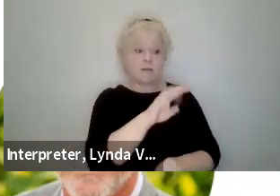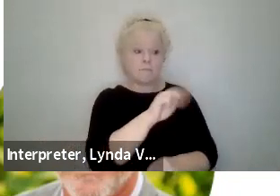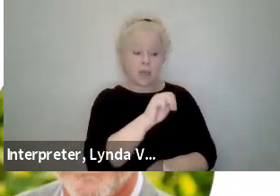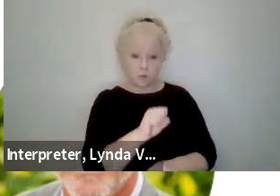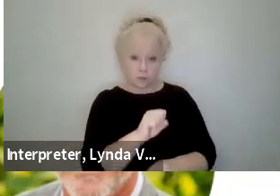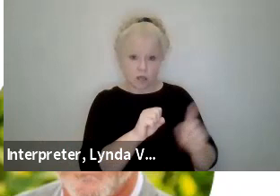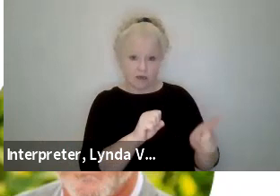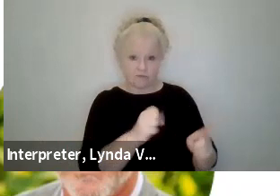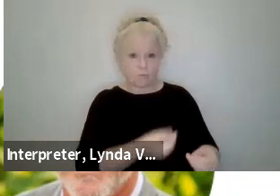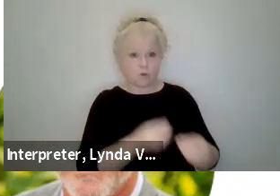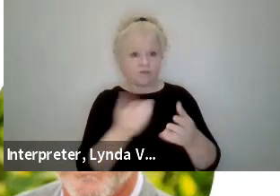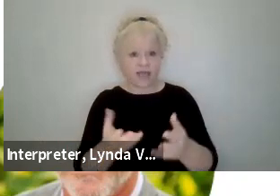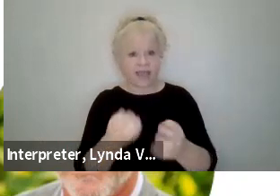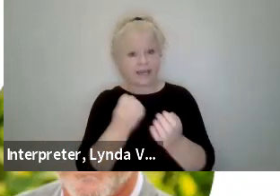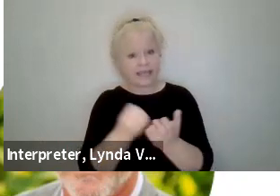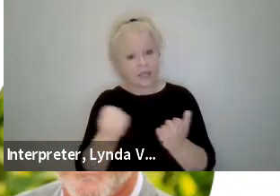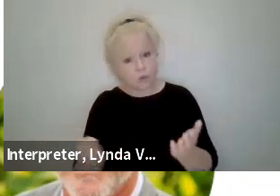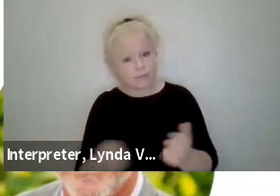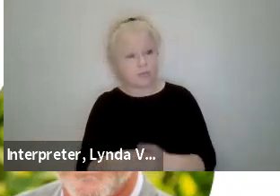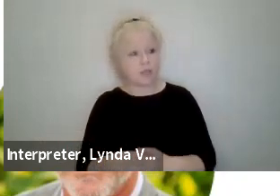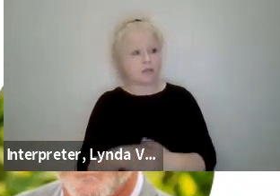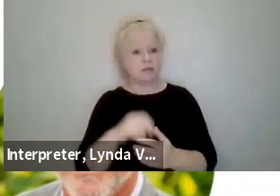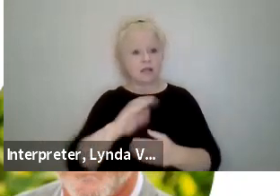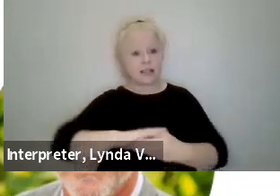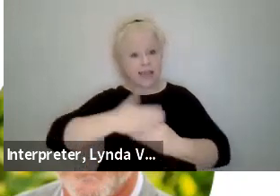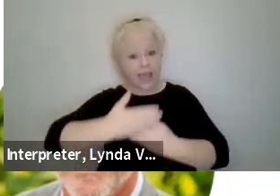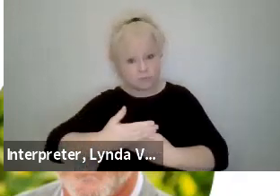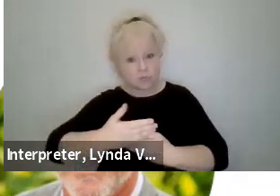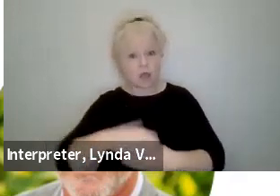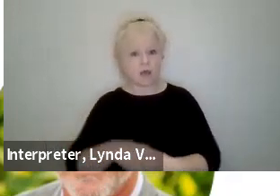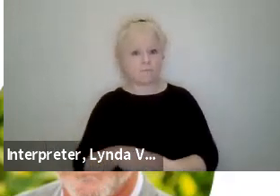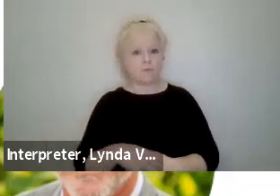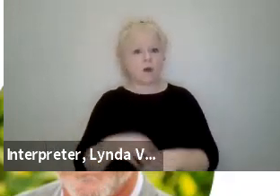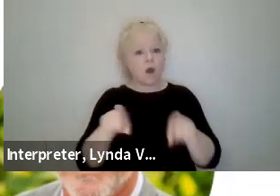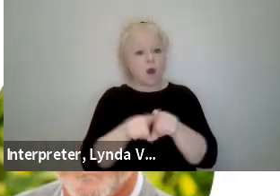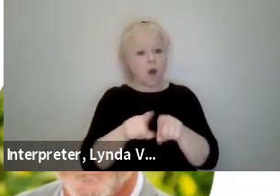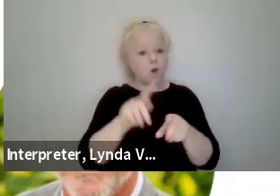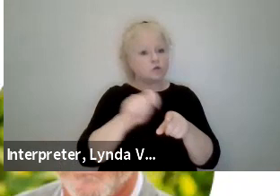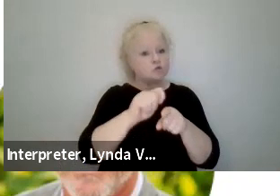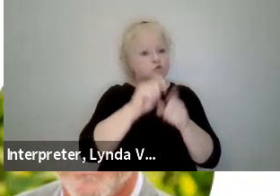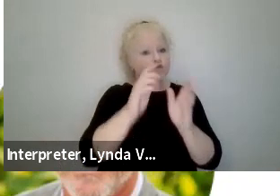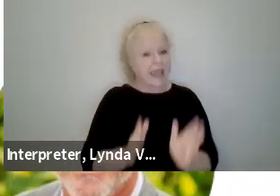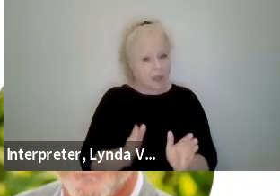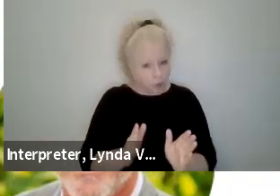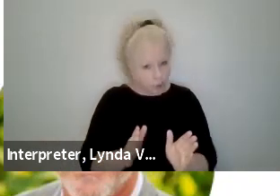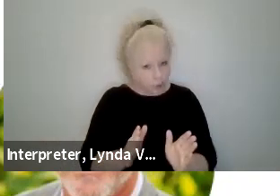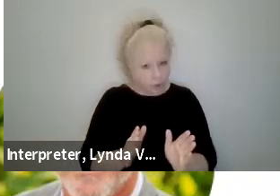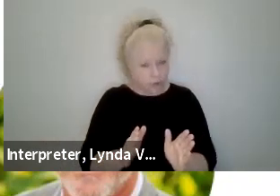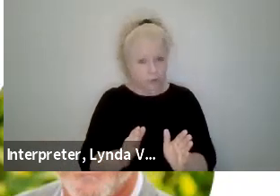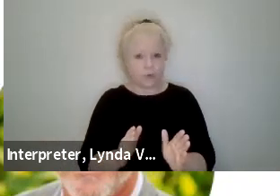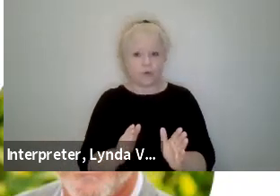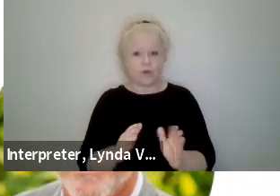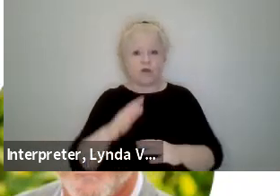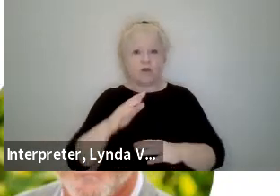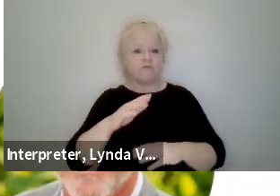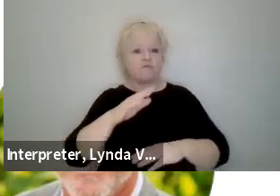to provide equipment, some laptops, and also trainers for specific to our